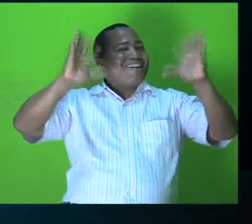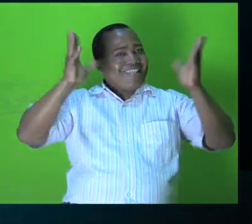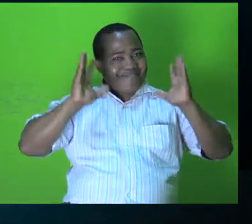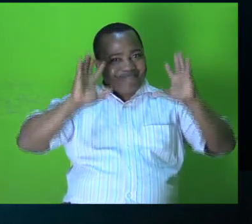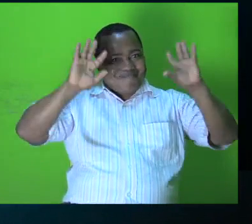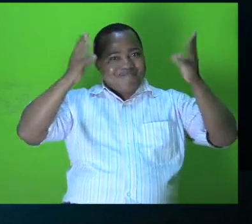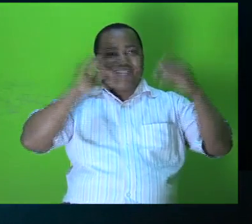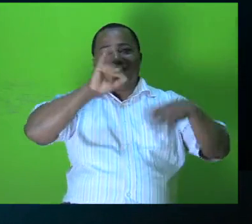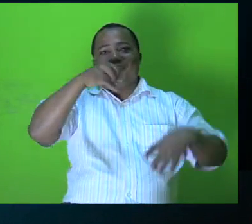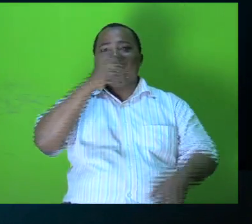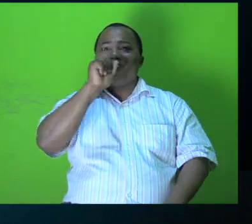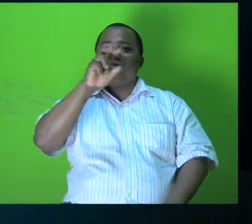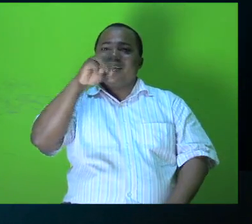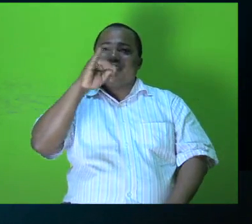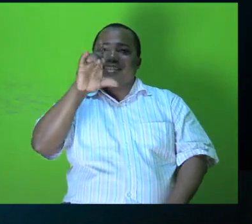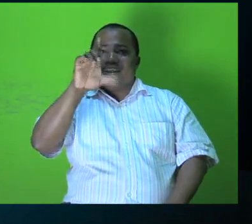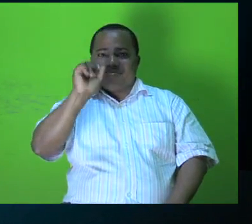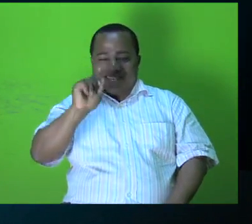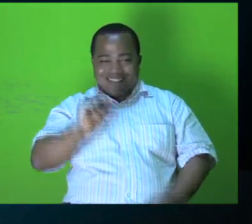Jamila, please?